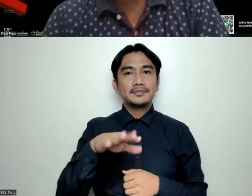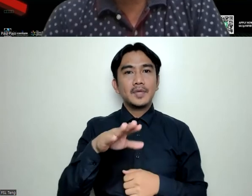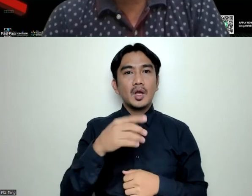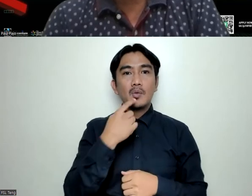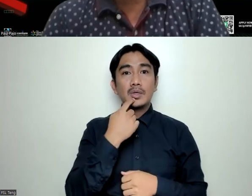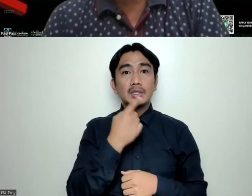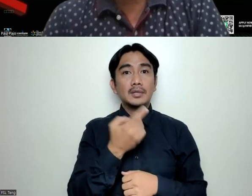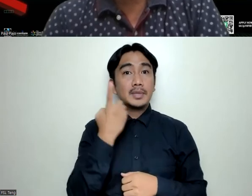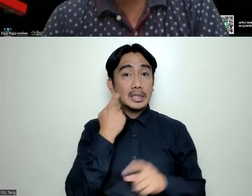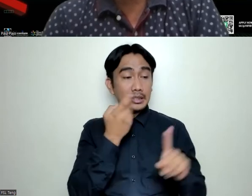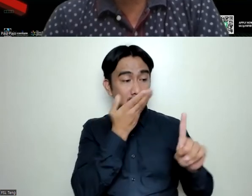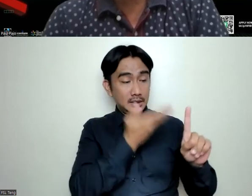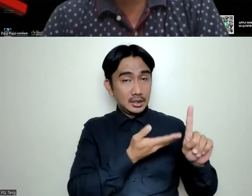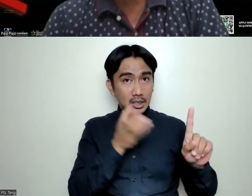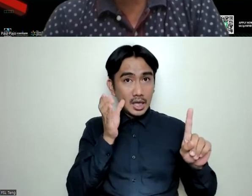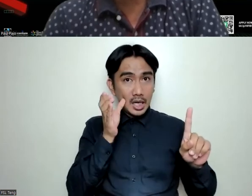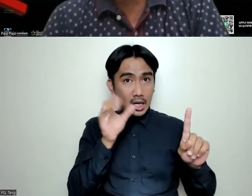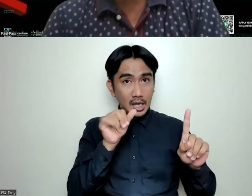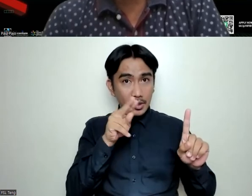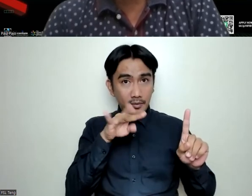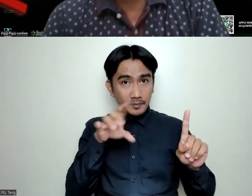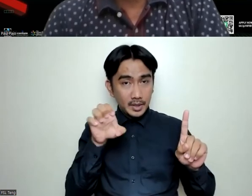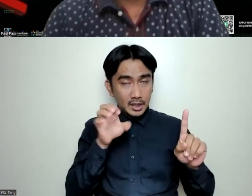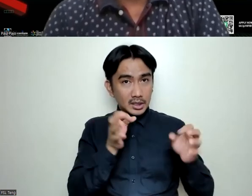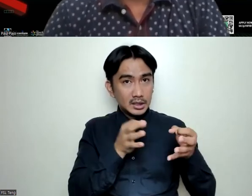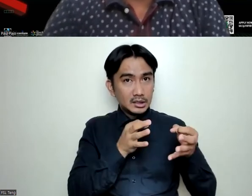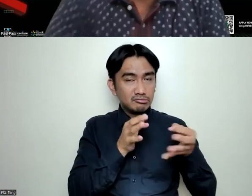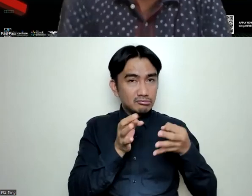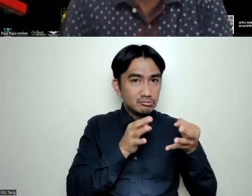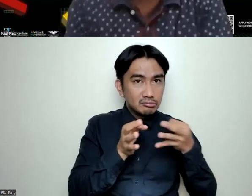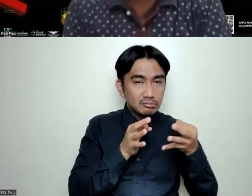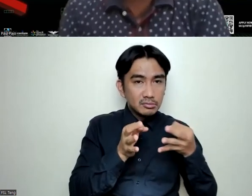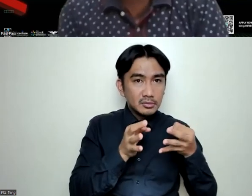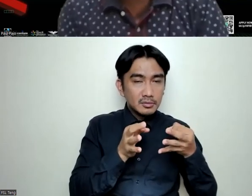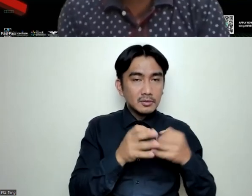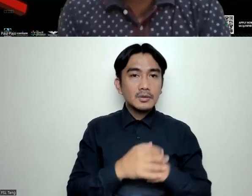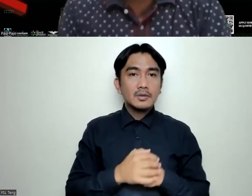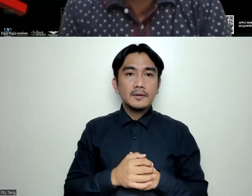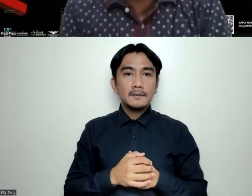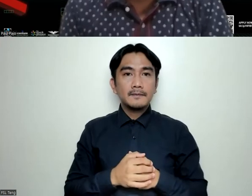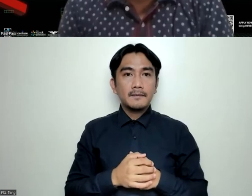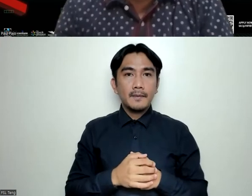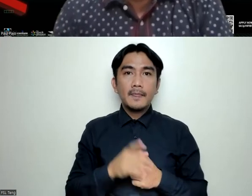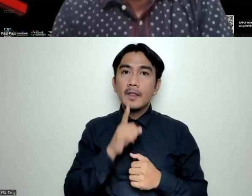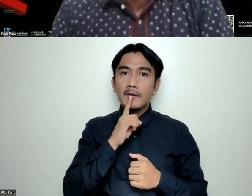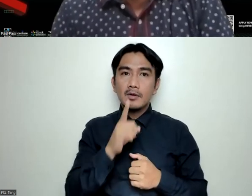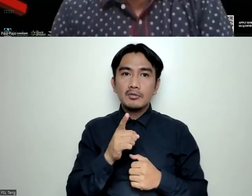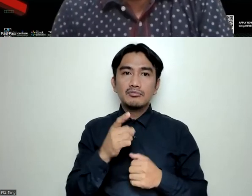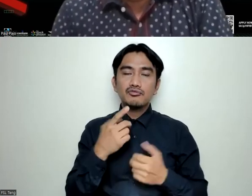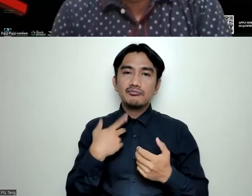Ms. Camille just shared, I mean, it's a really, really long story, no?